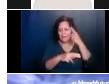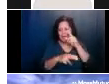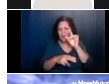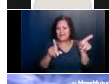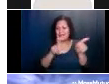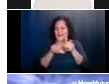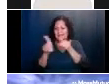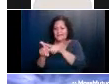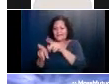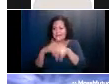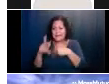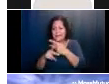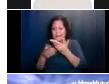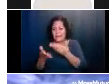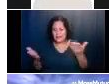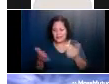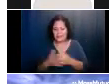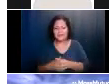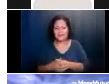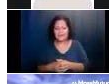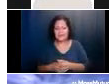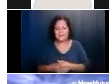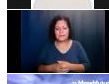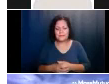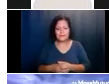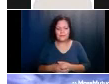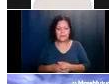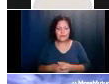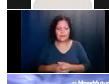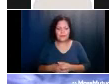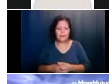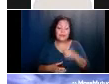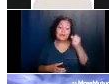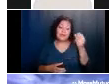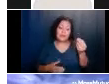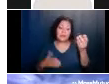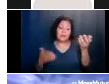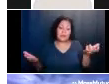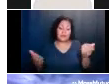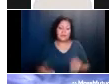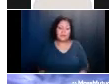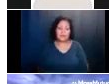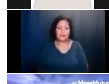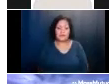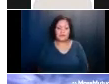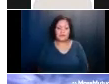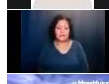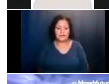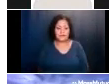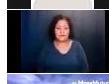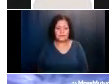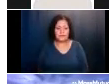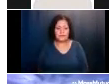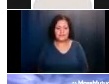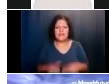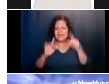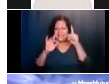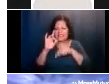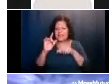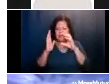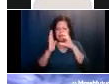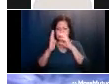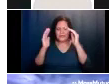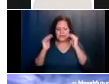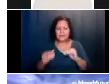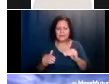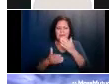things. And so I'll skip over this, but this is just some